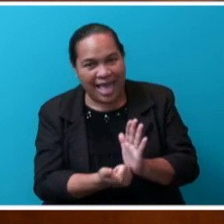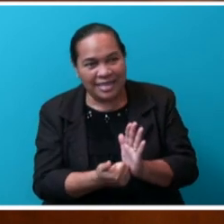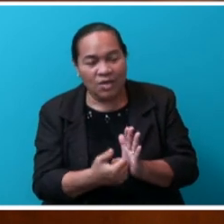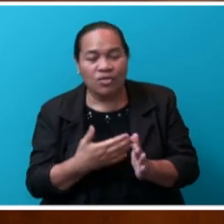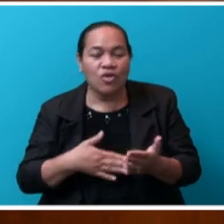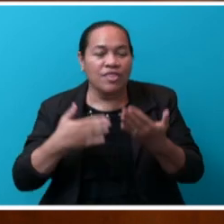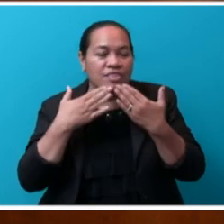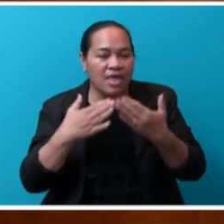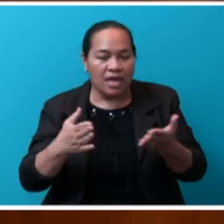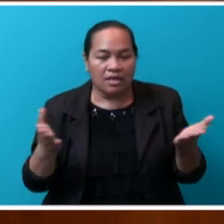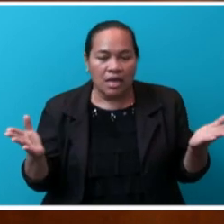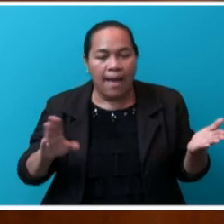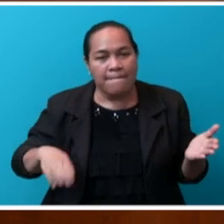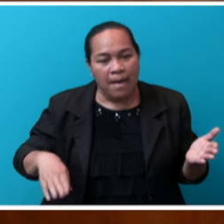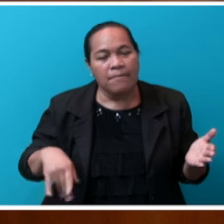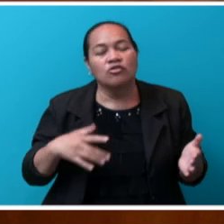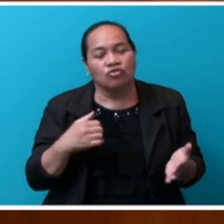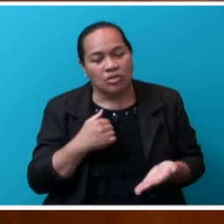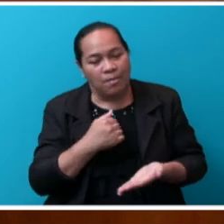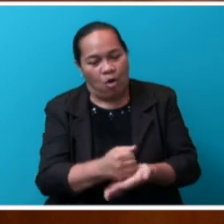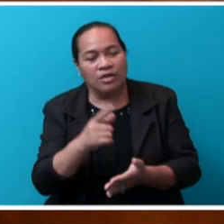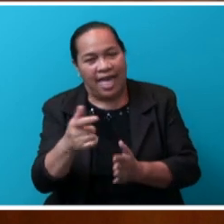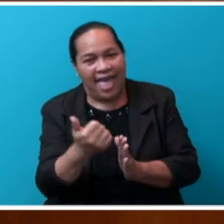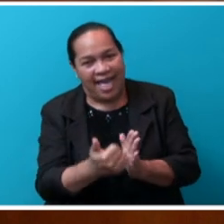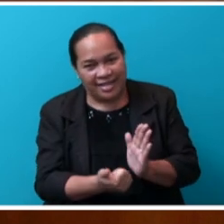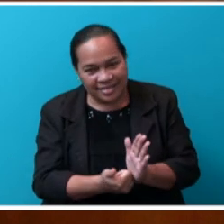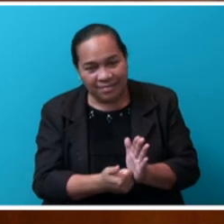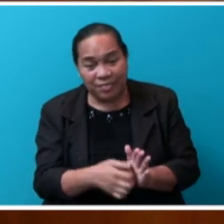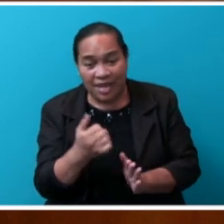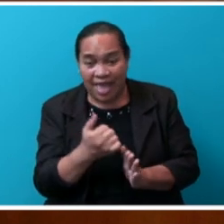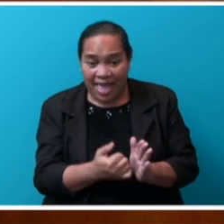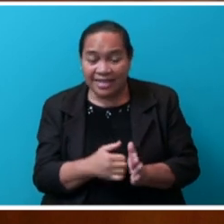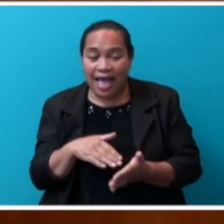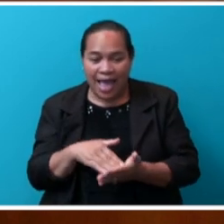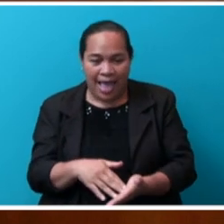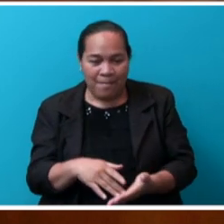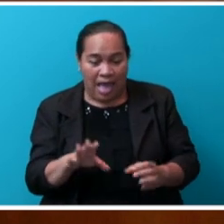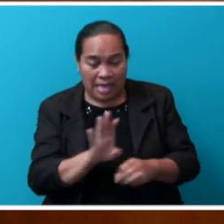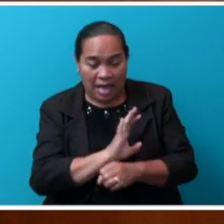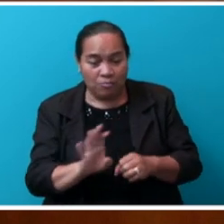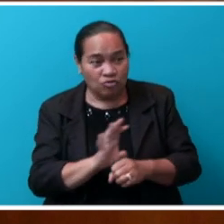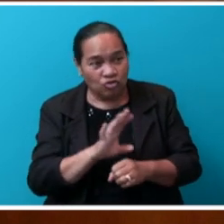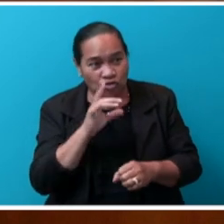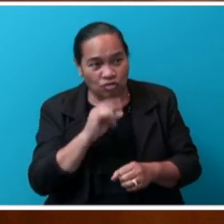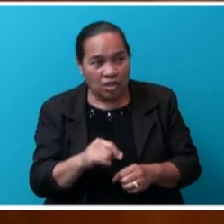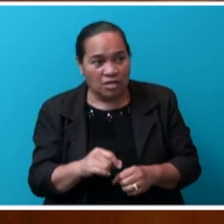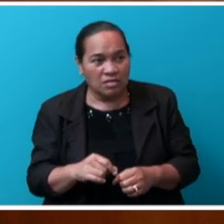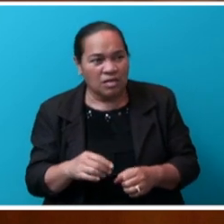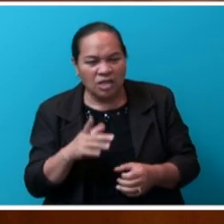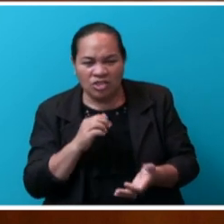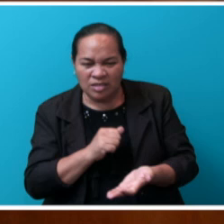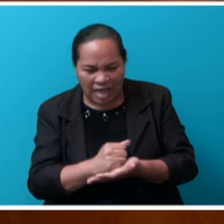members for their support for that act. The Act enables registered companies to raise capital through the sale of